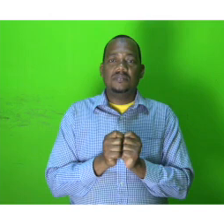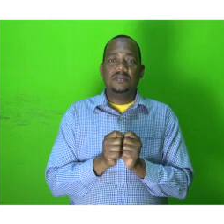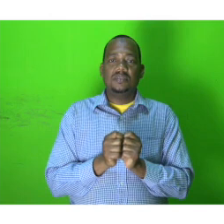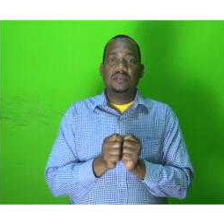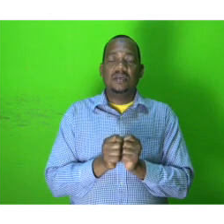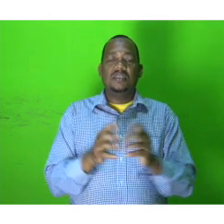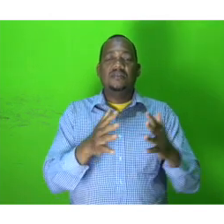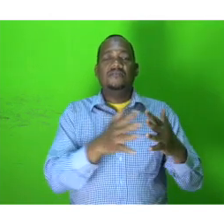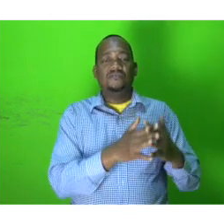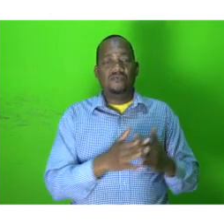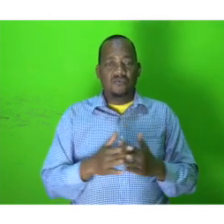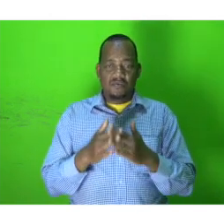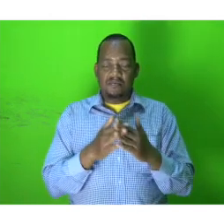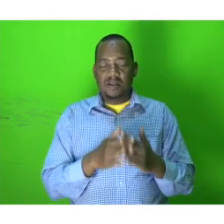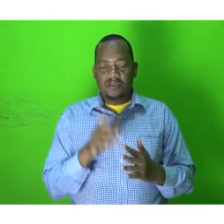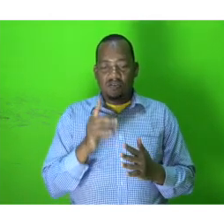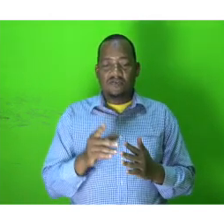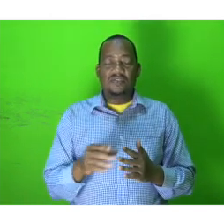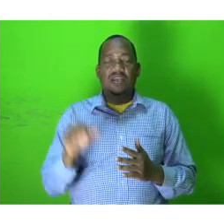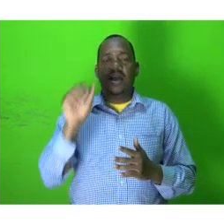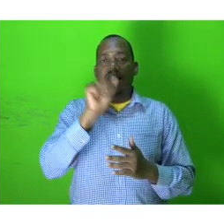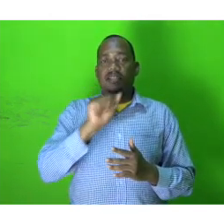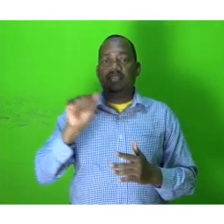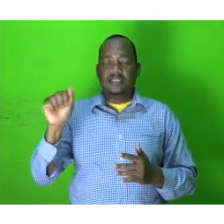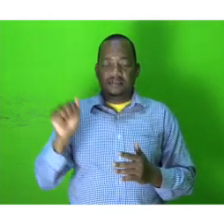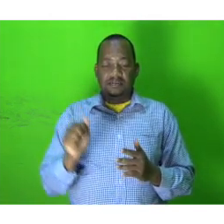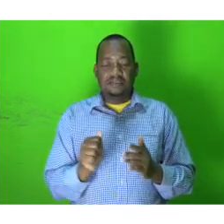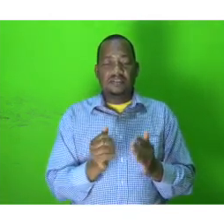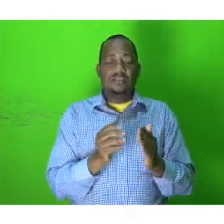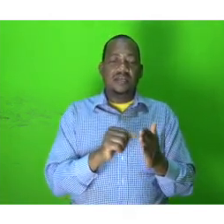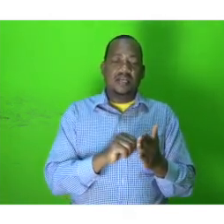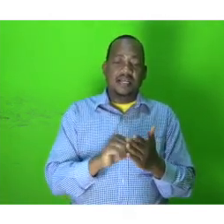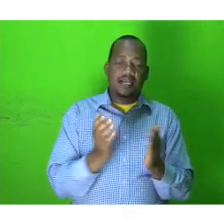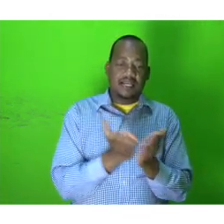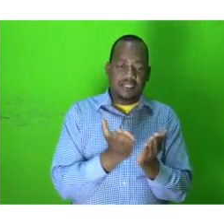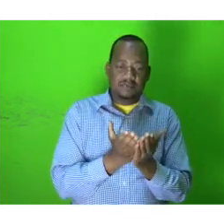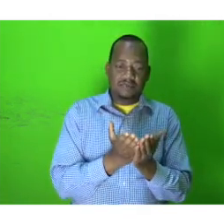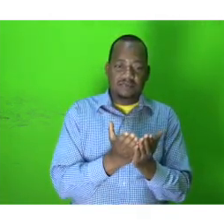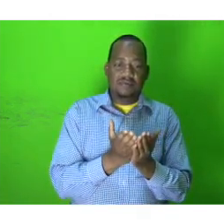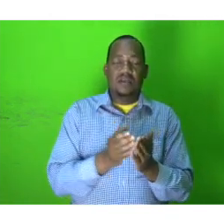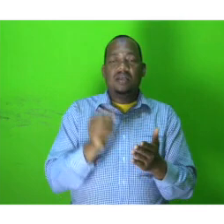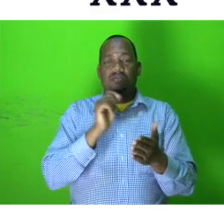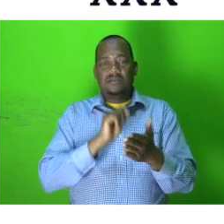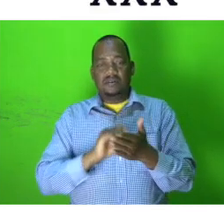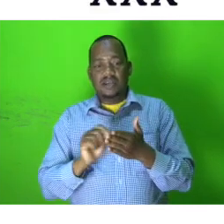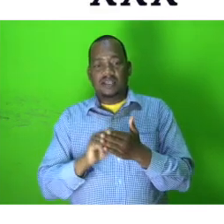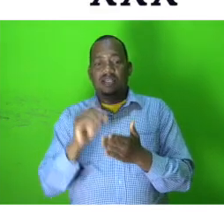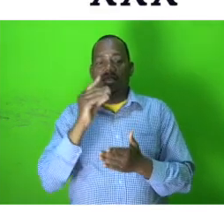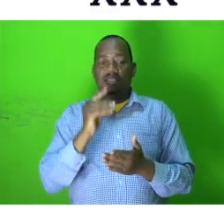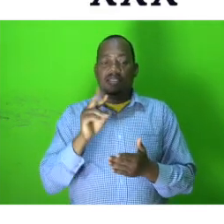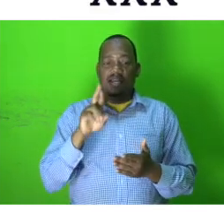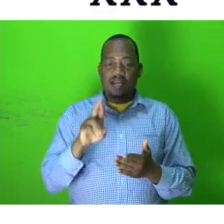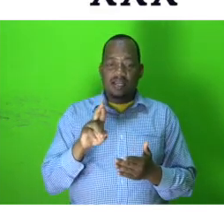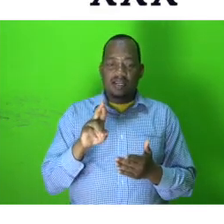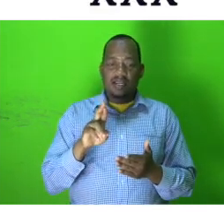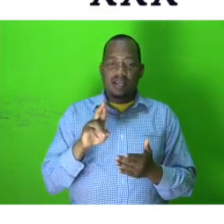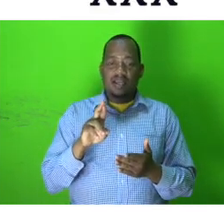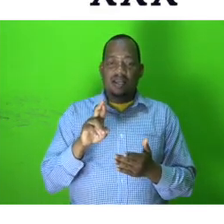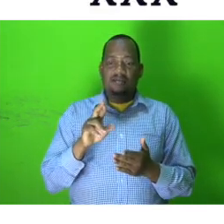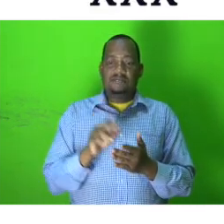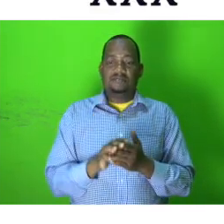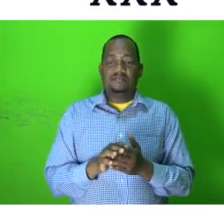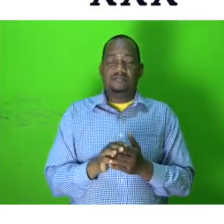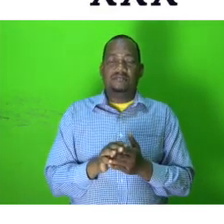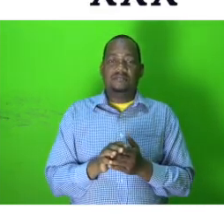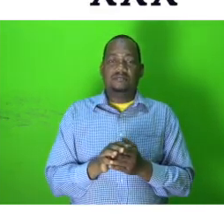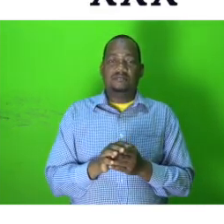The format of the adjusted cash book. There is a debit side and a credit side.